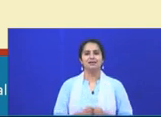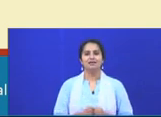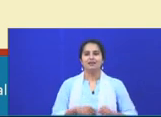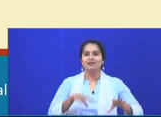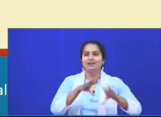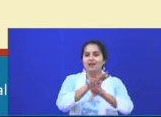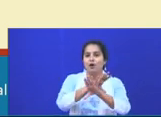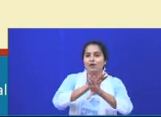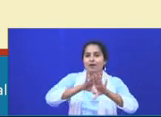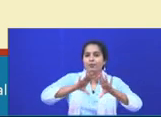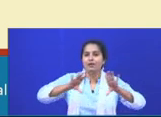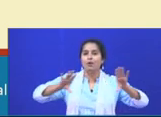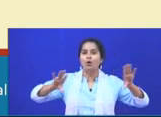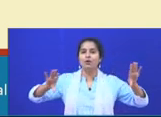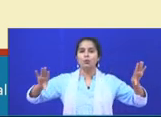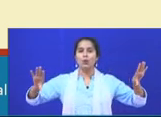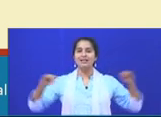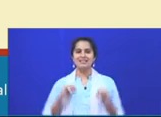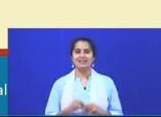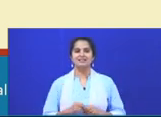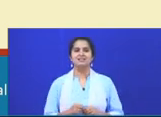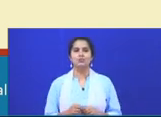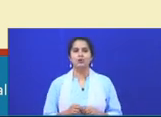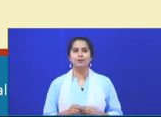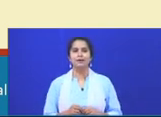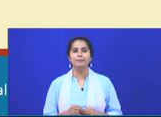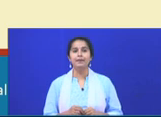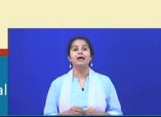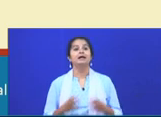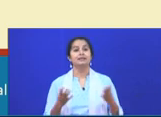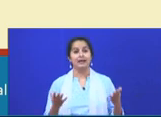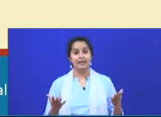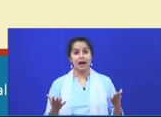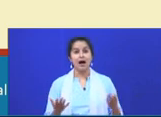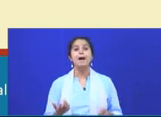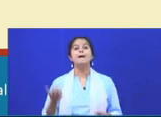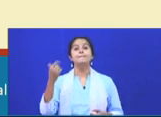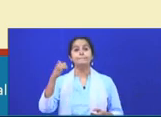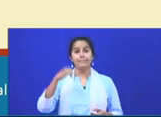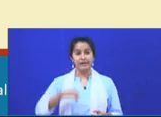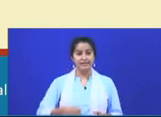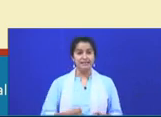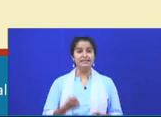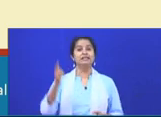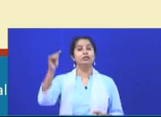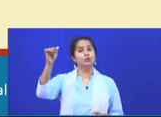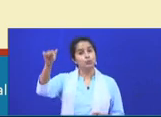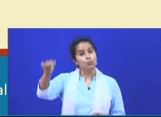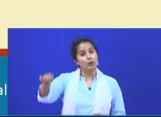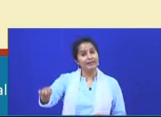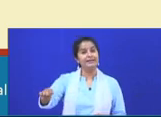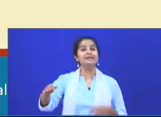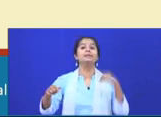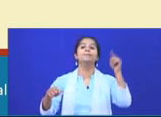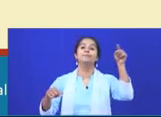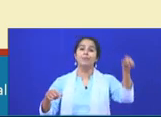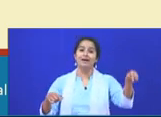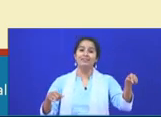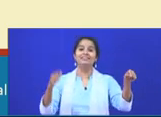asti. Now, if I put them all in one sentence, it will be daya mayi